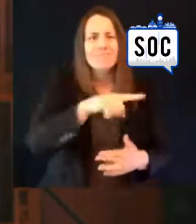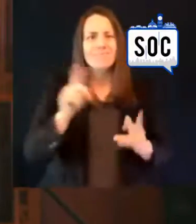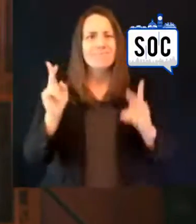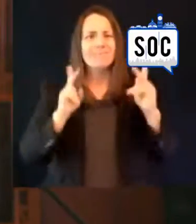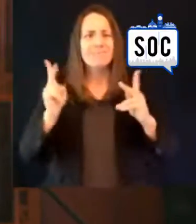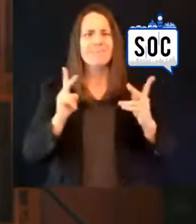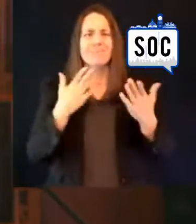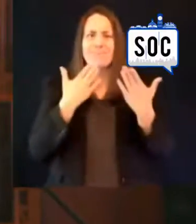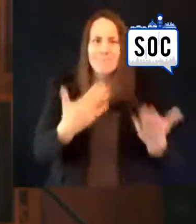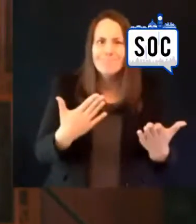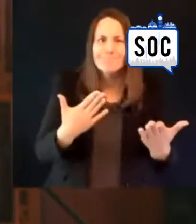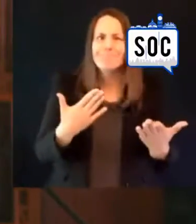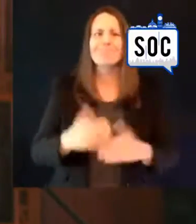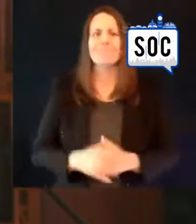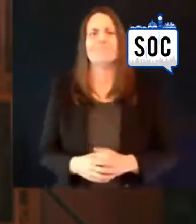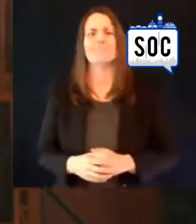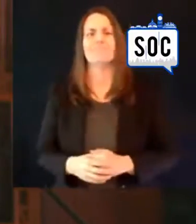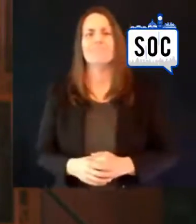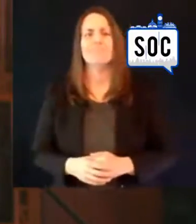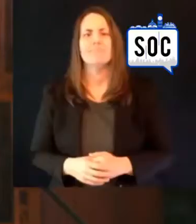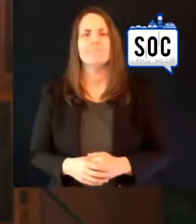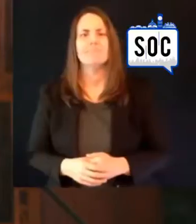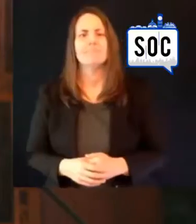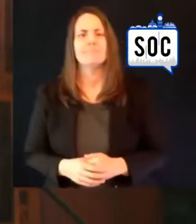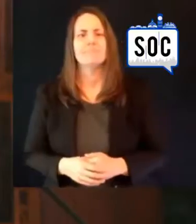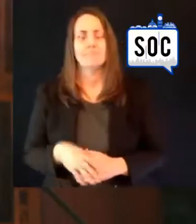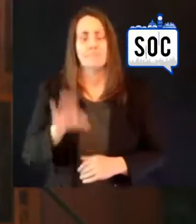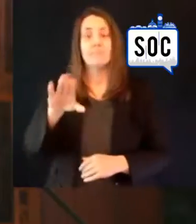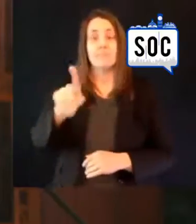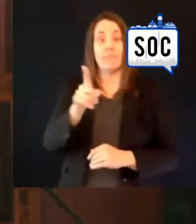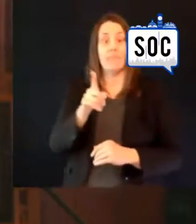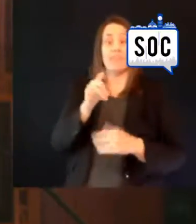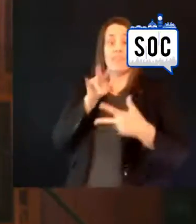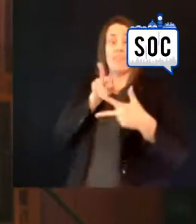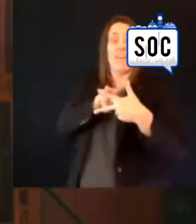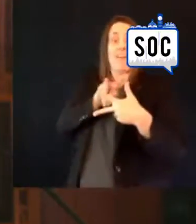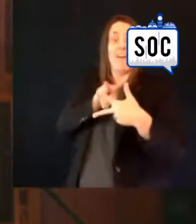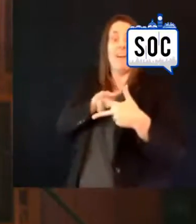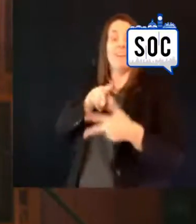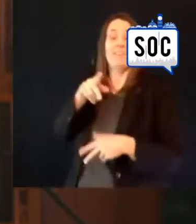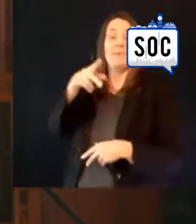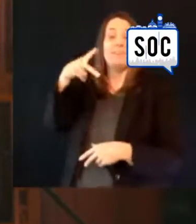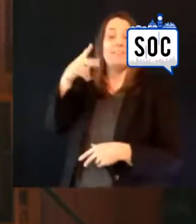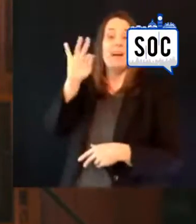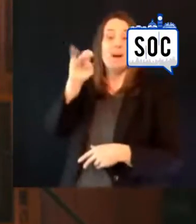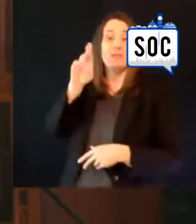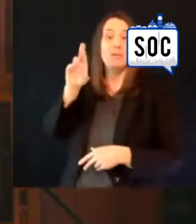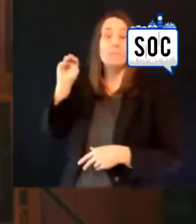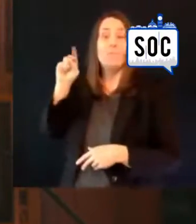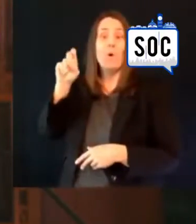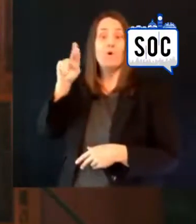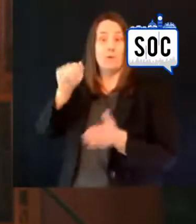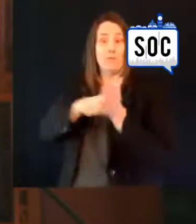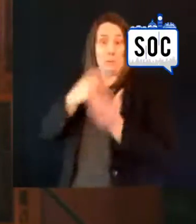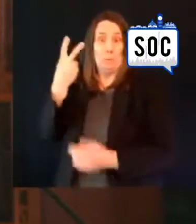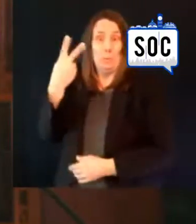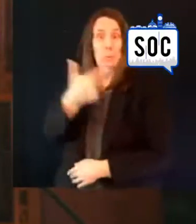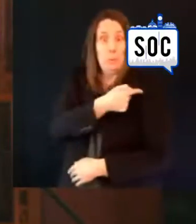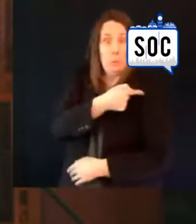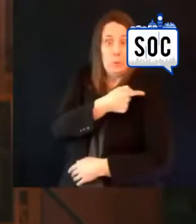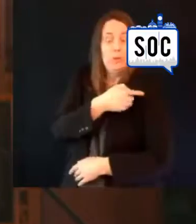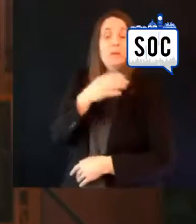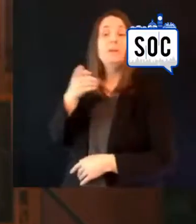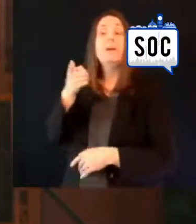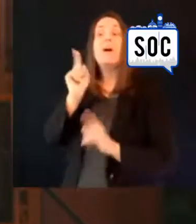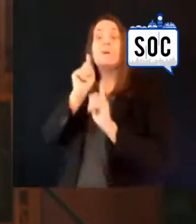you receive your first. And if you miss that appointment, call your vaccine provider and set up another one. Yes, we